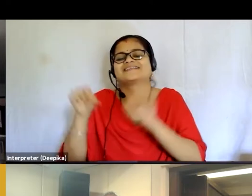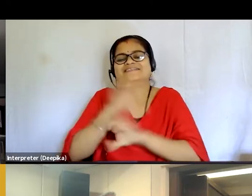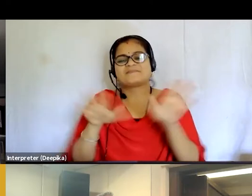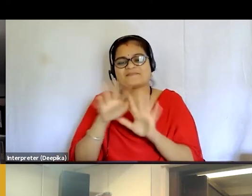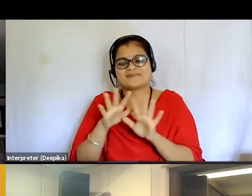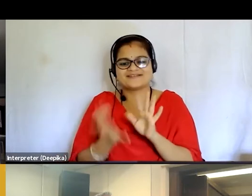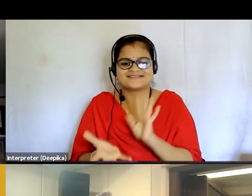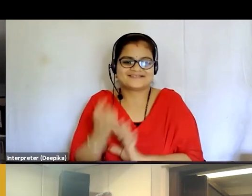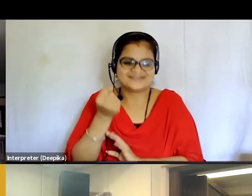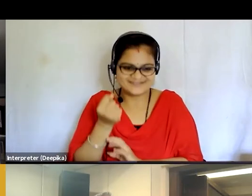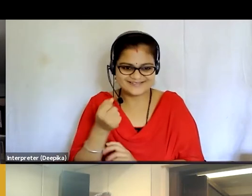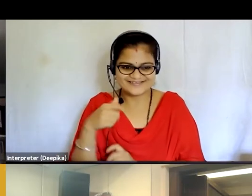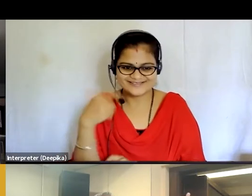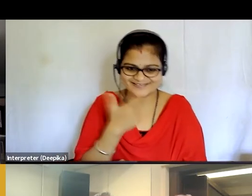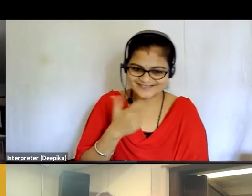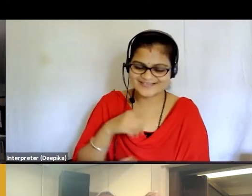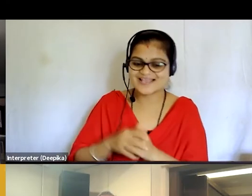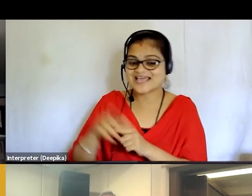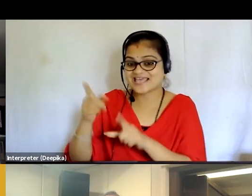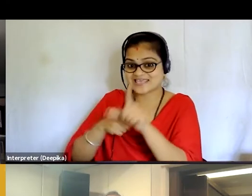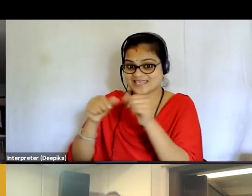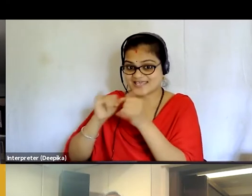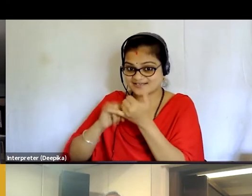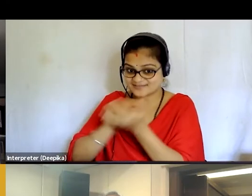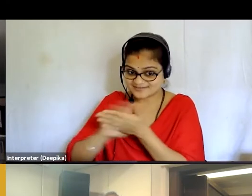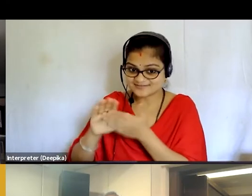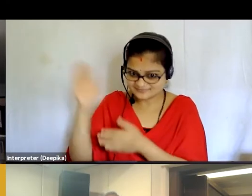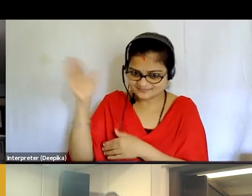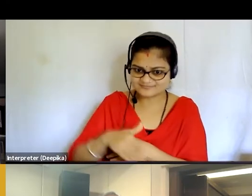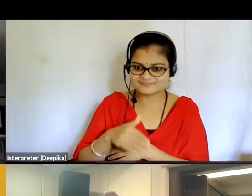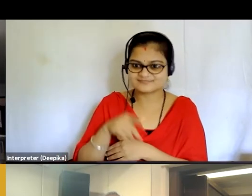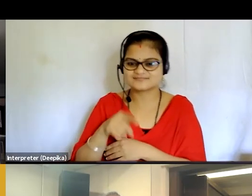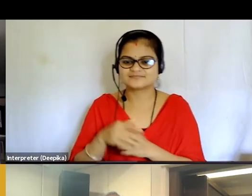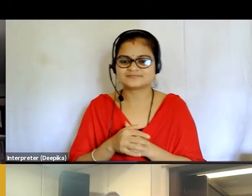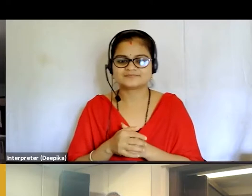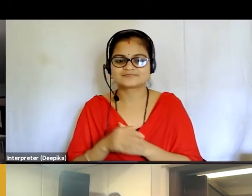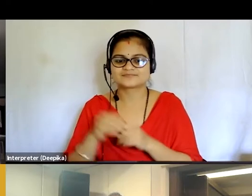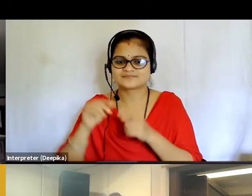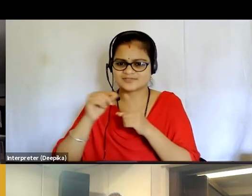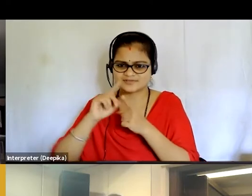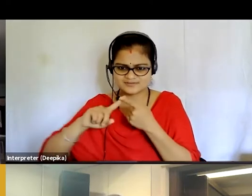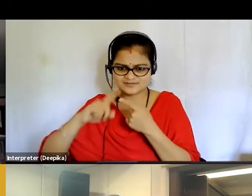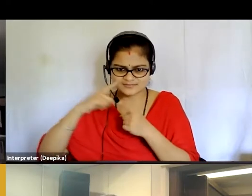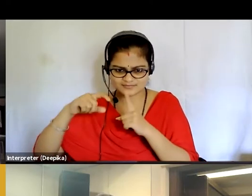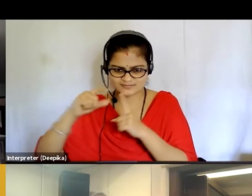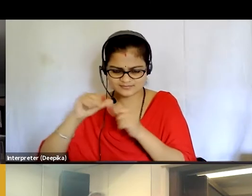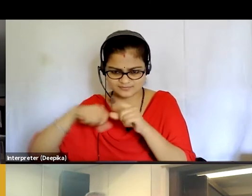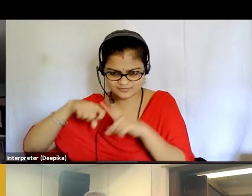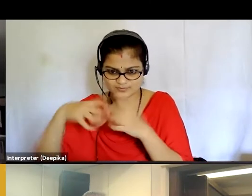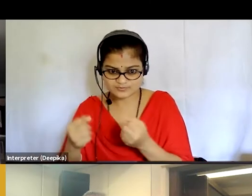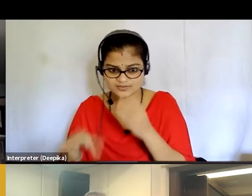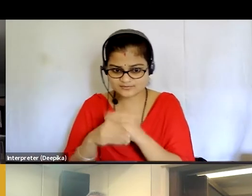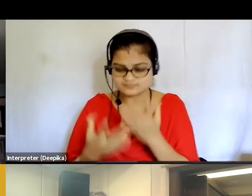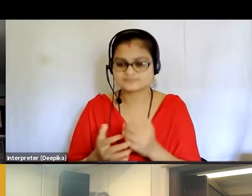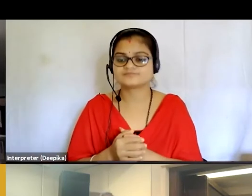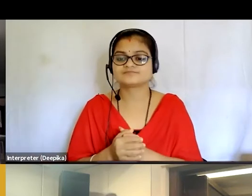will invite Yash, just come on. And Rajiv, Deepak, you want to add anything? Yeah, sure. I'd like to add,